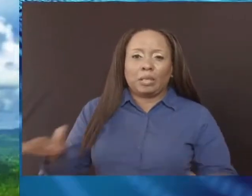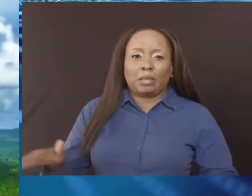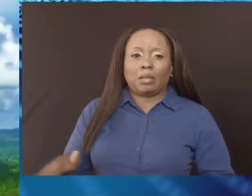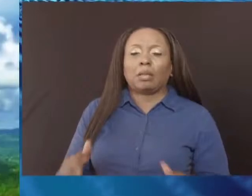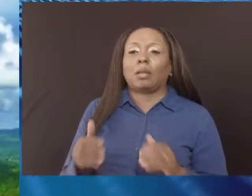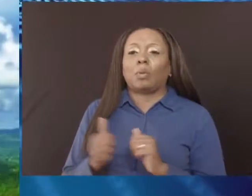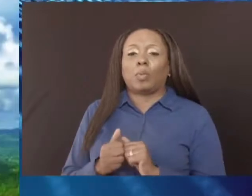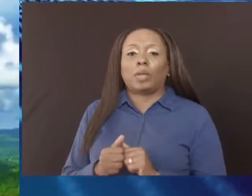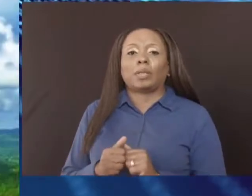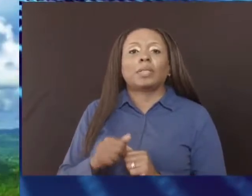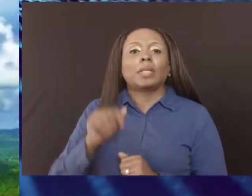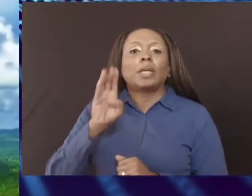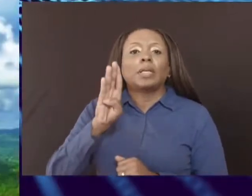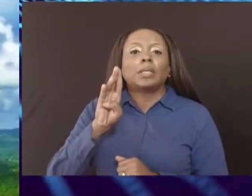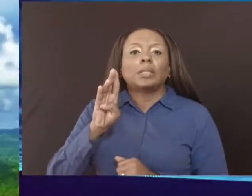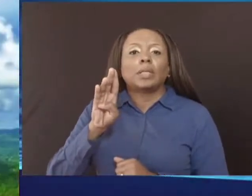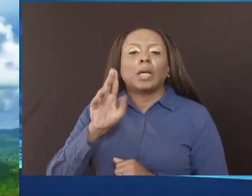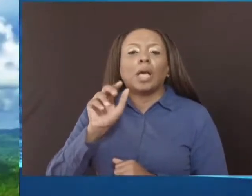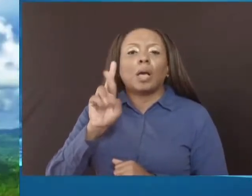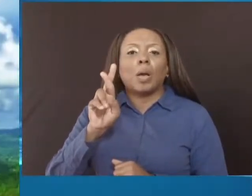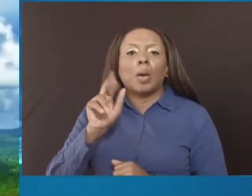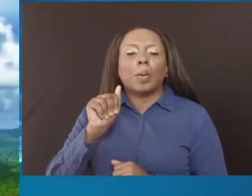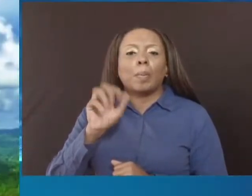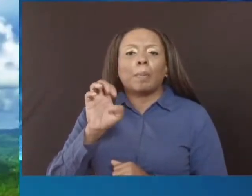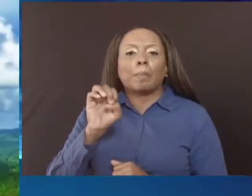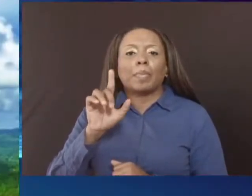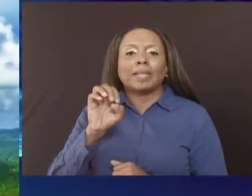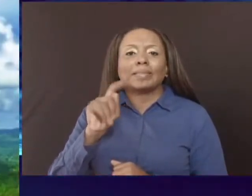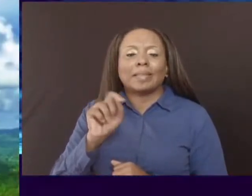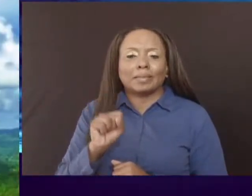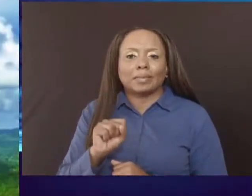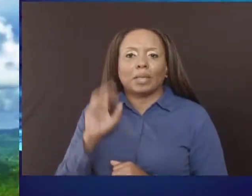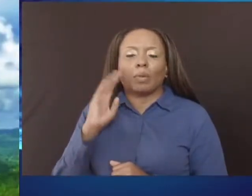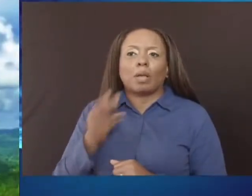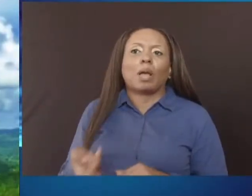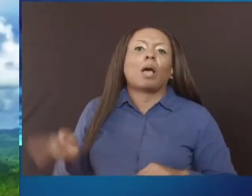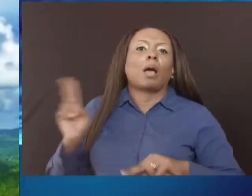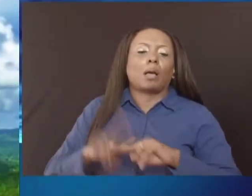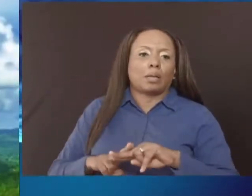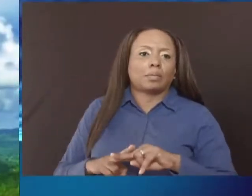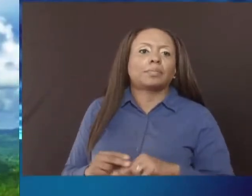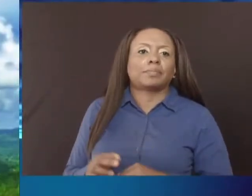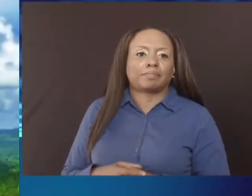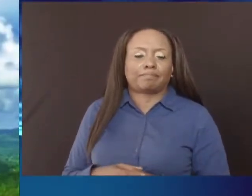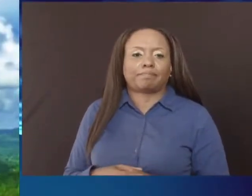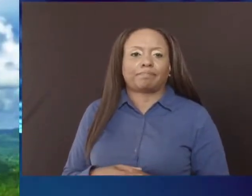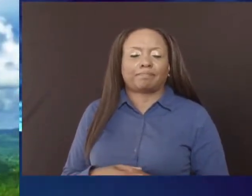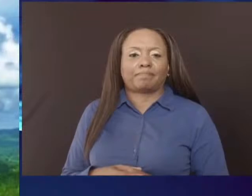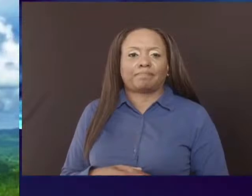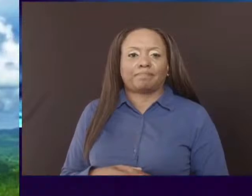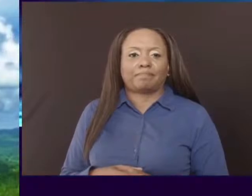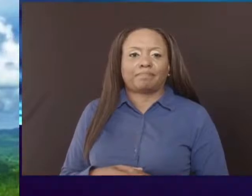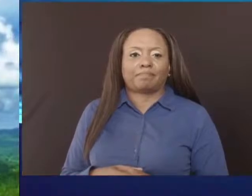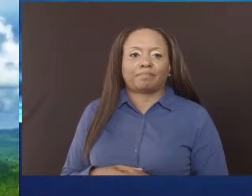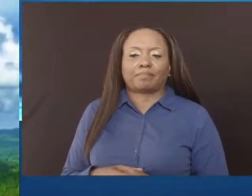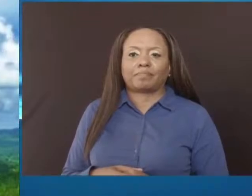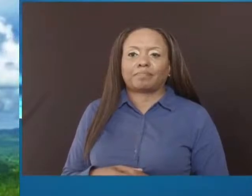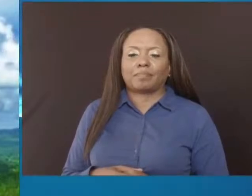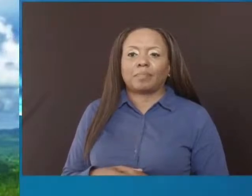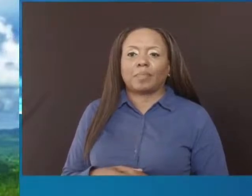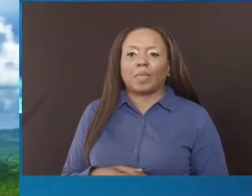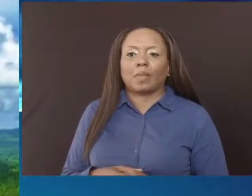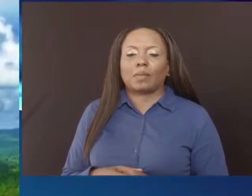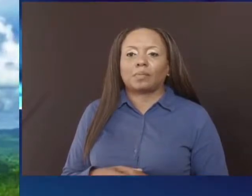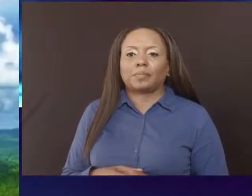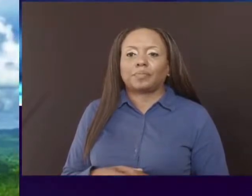placing those bracelets, and so I believe by the end of today, those bracelet numbers will actually go up. But yes, we ask